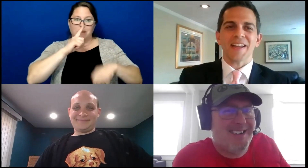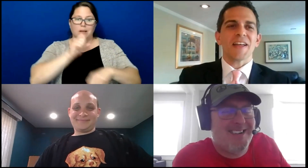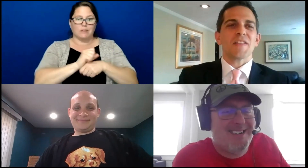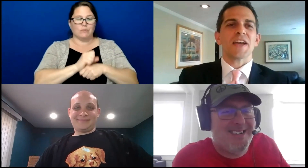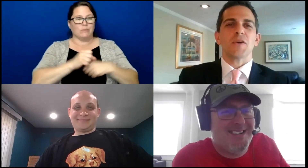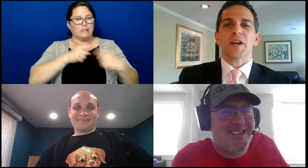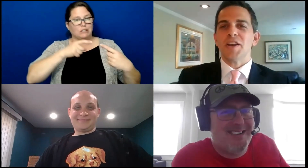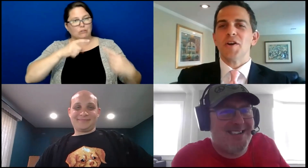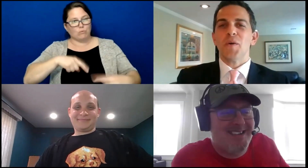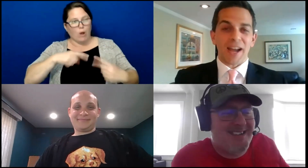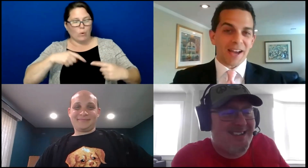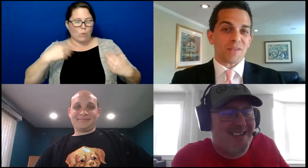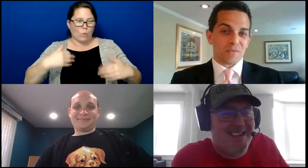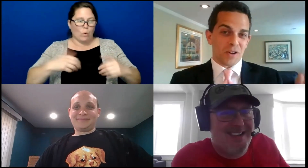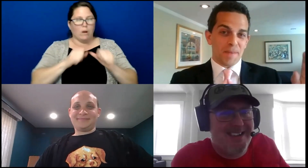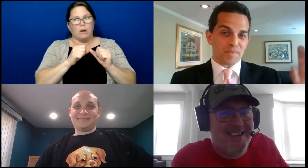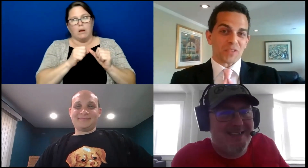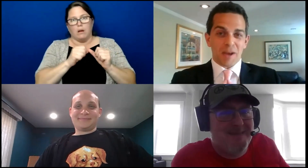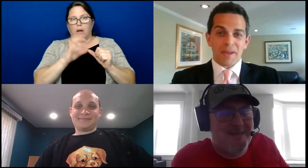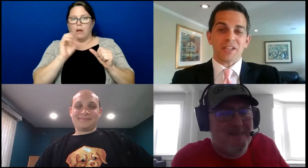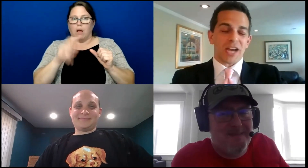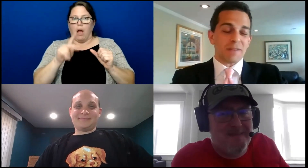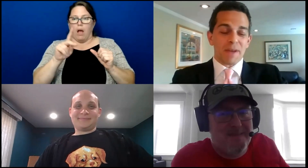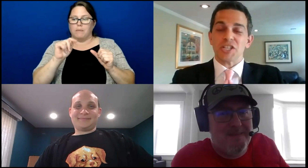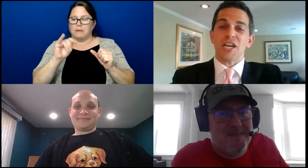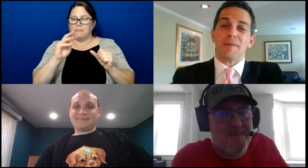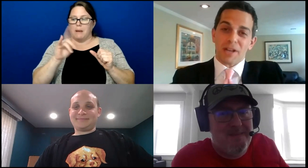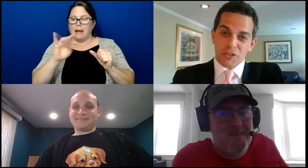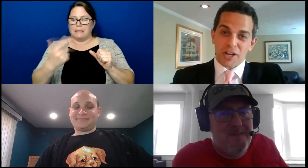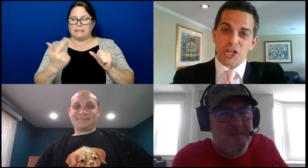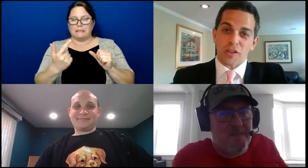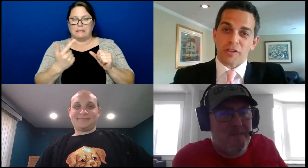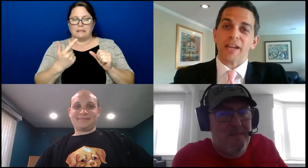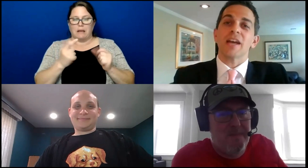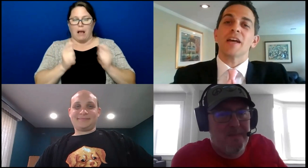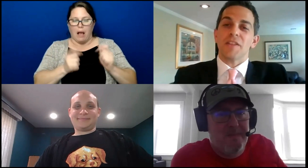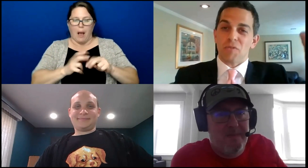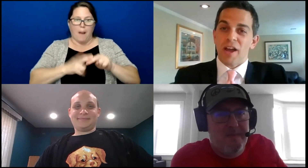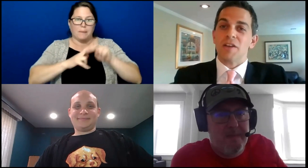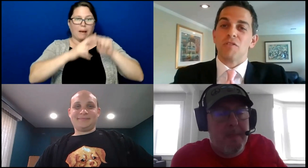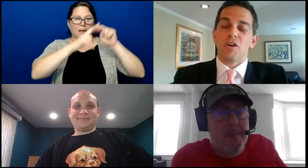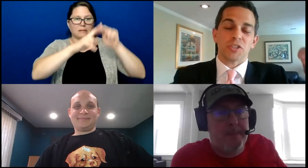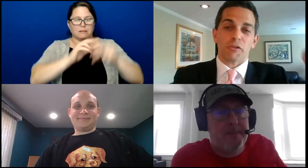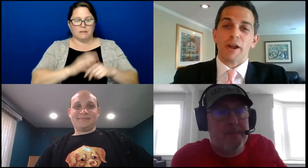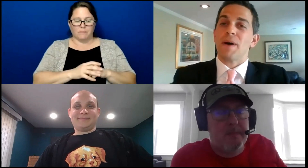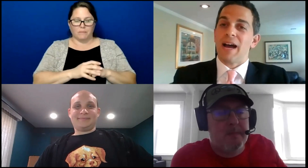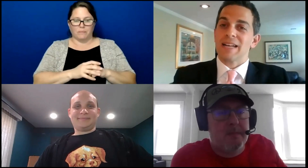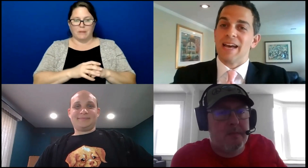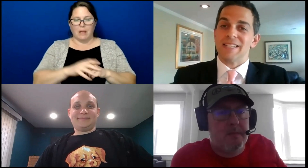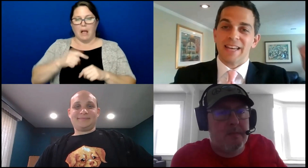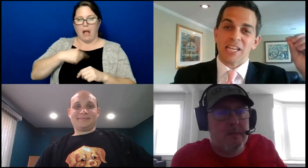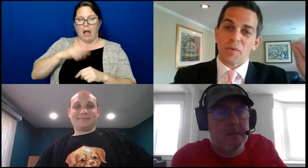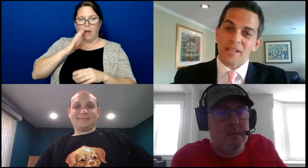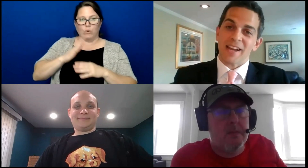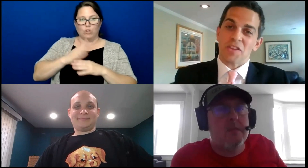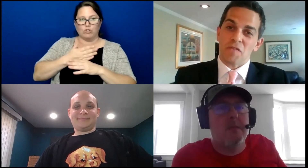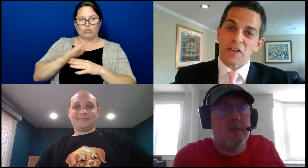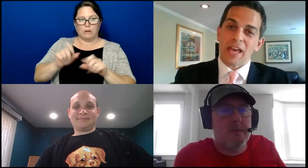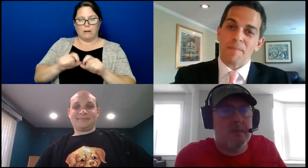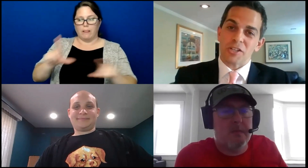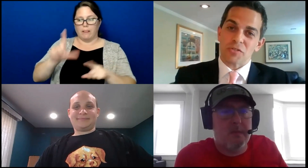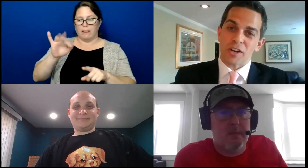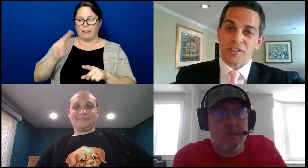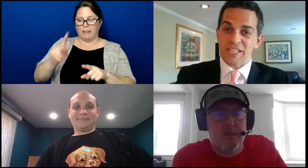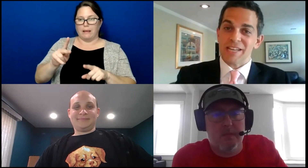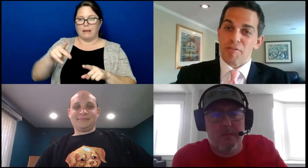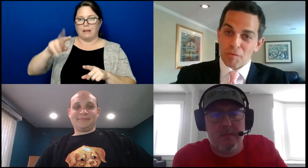Okay, thank you. And I know I didn't mention yet, but I'll try to share the link. that Ryan hosts a great podcast taking you inside the